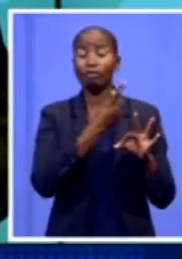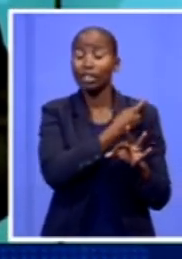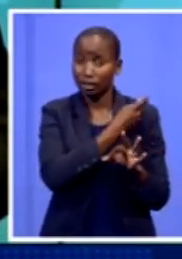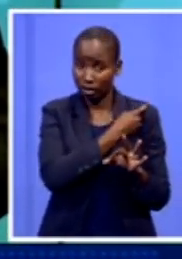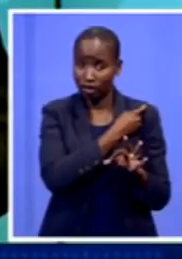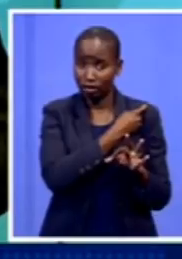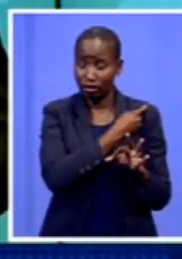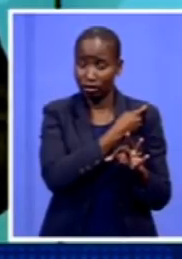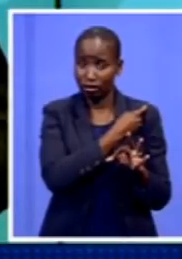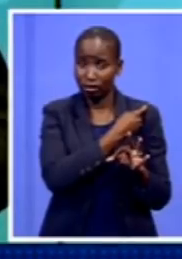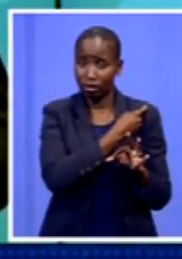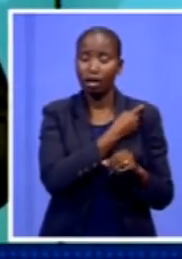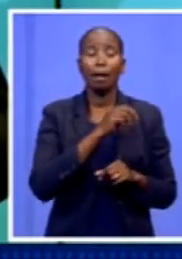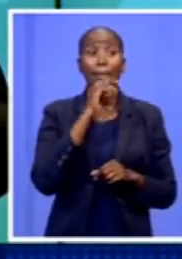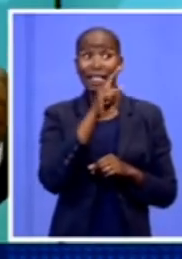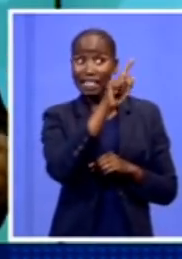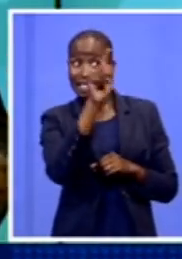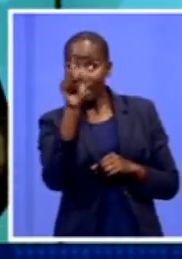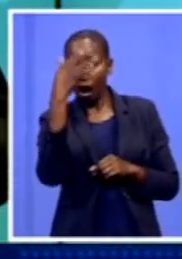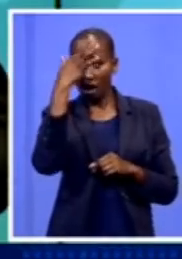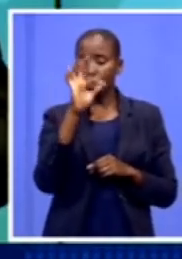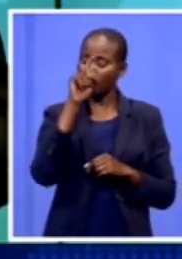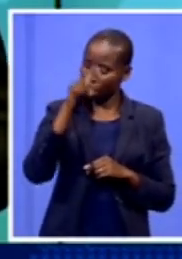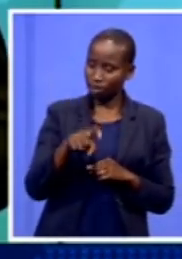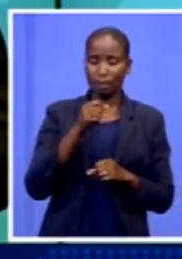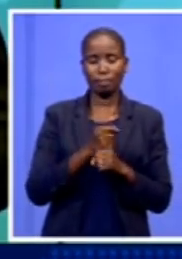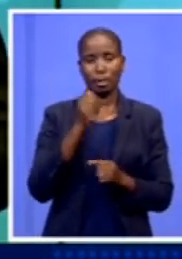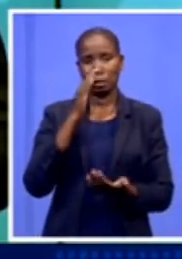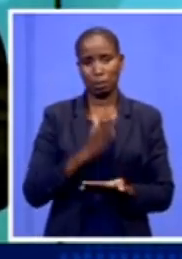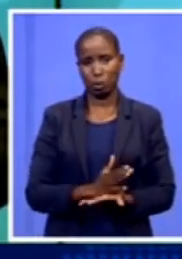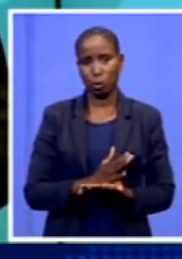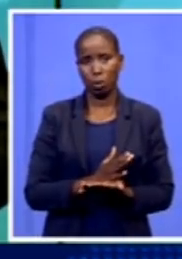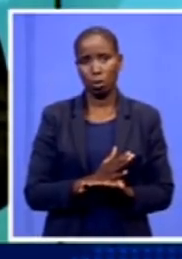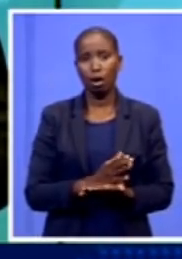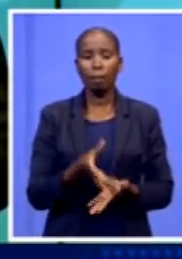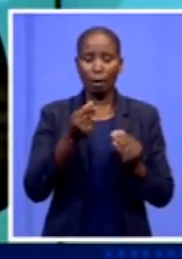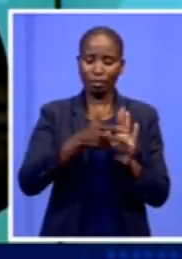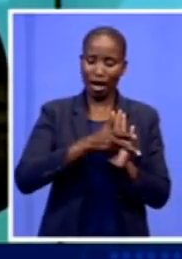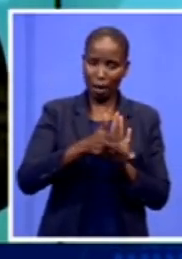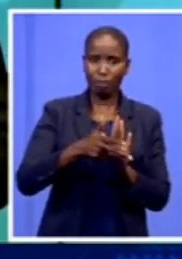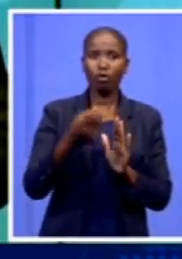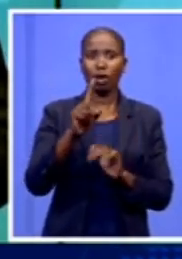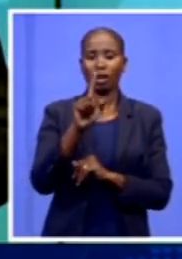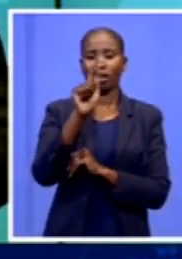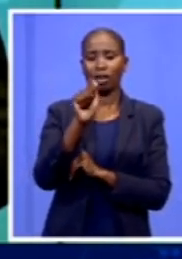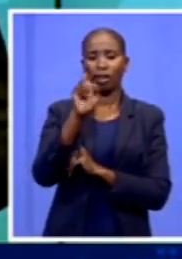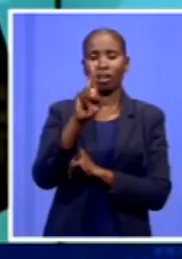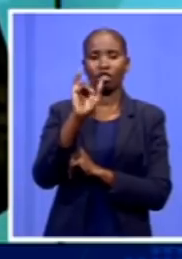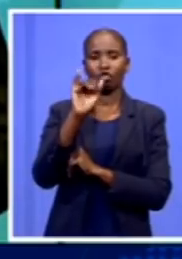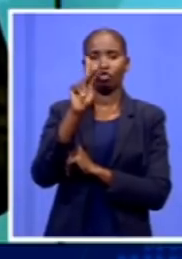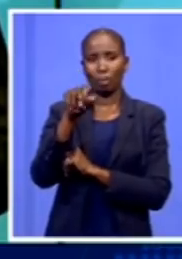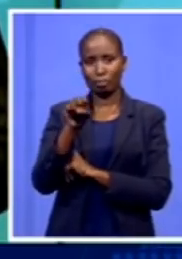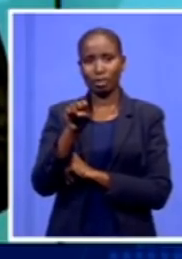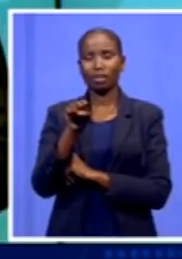should ensure that we approve the TRIPS waiver as we've put forward. Rather